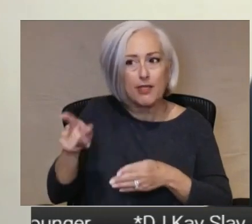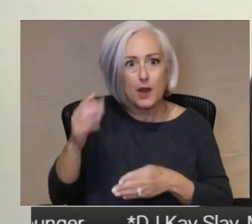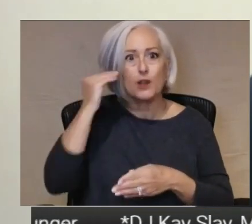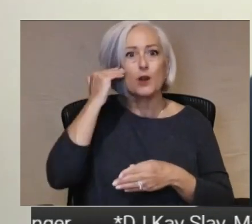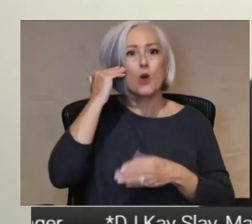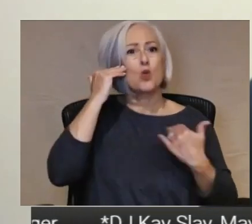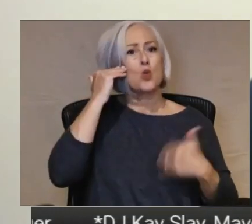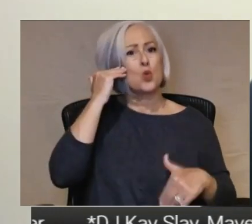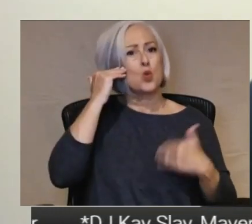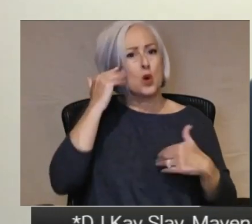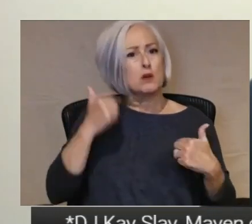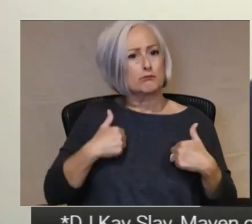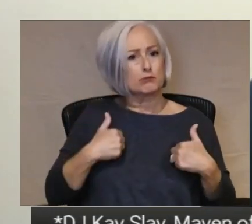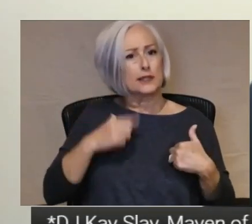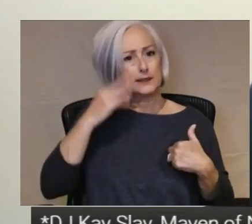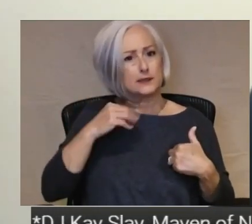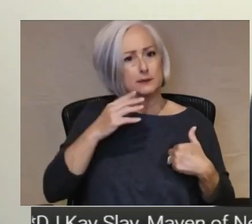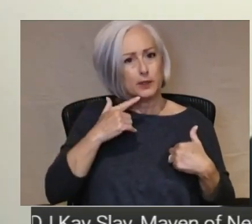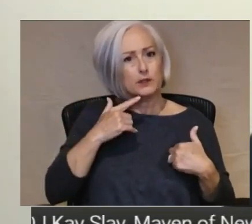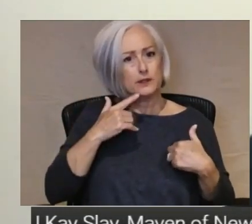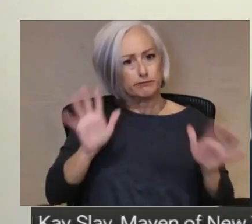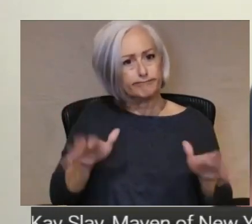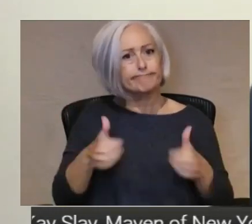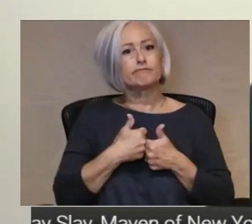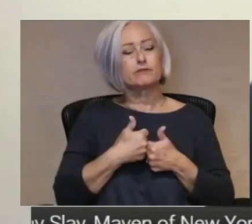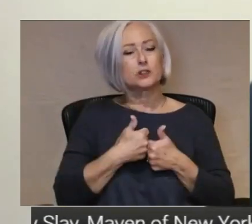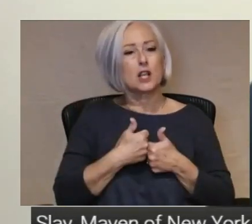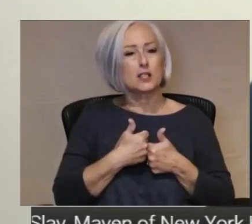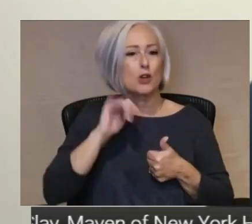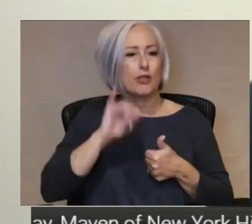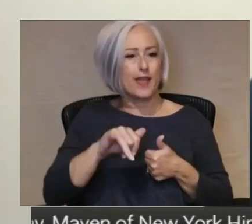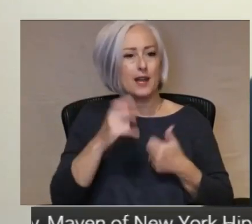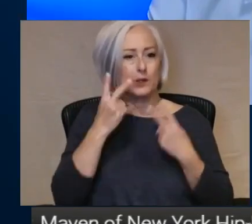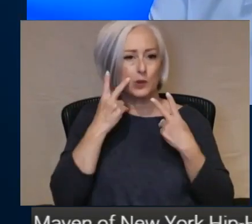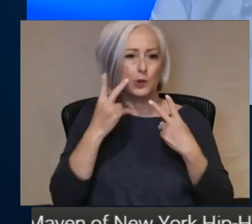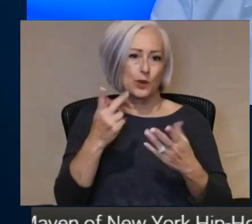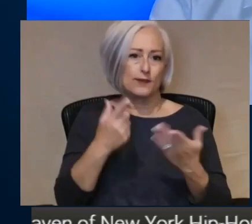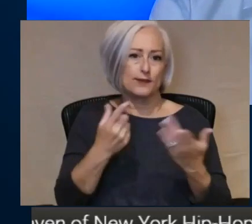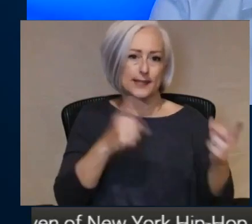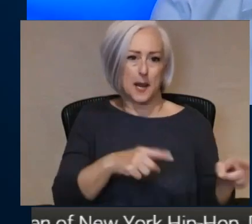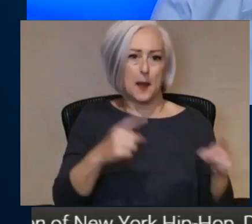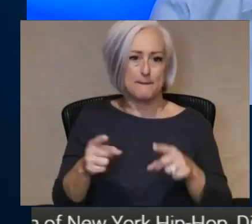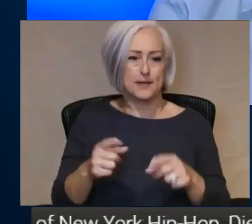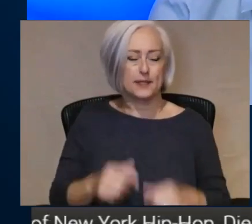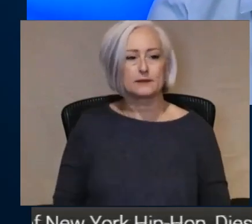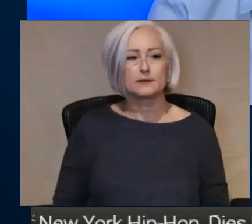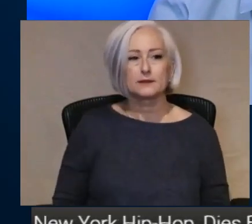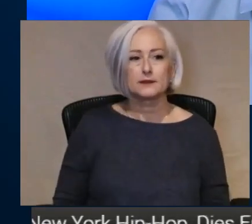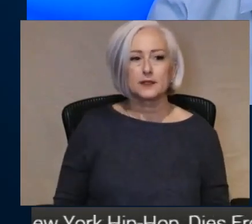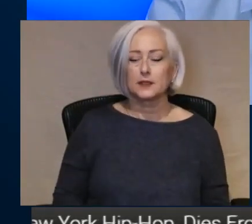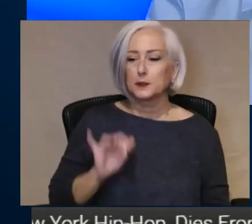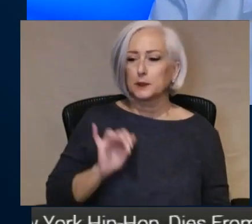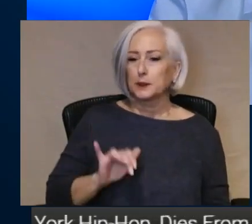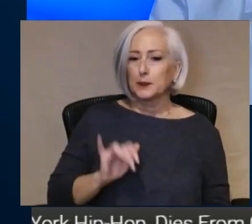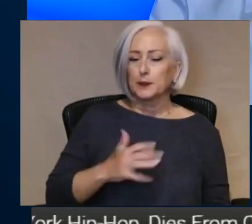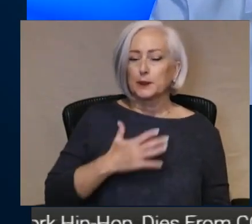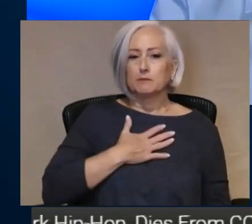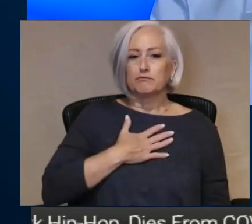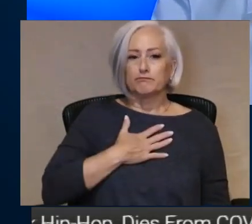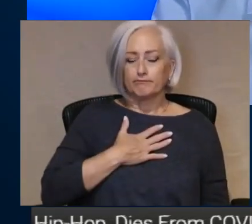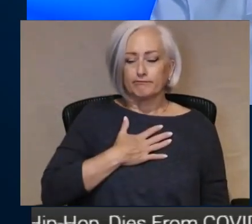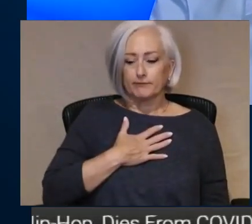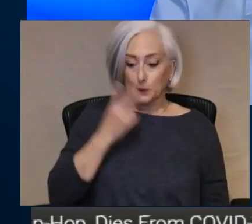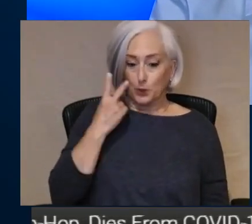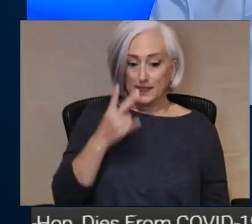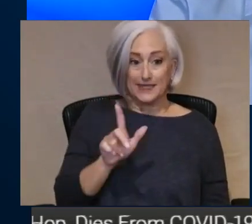way. So that's what's been going on around all of that. That's kind of unsettling when you look at the stats, that they went from